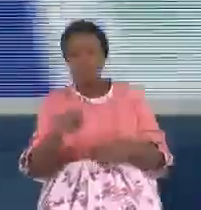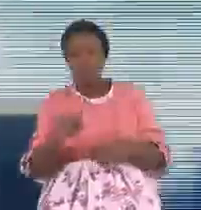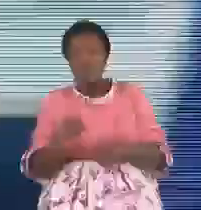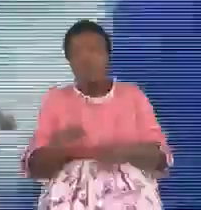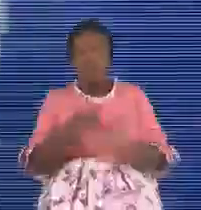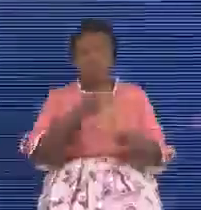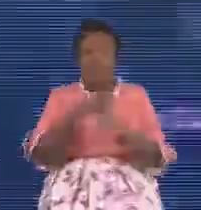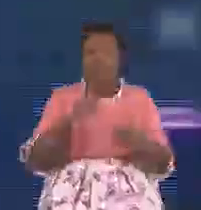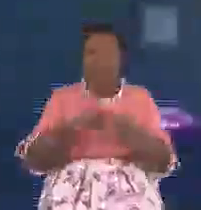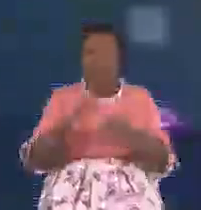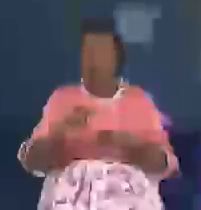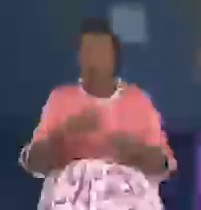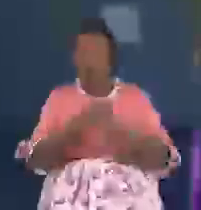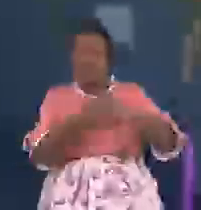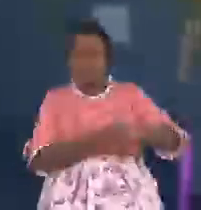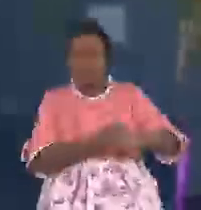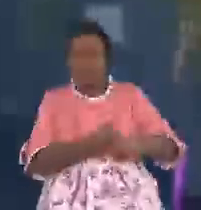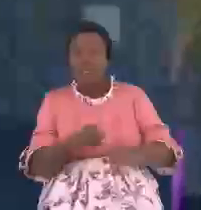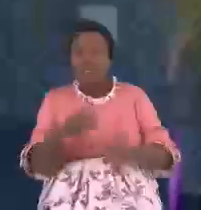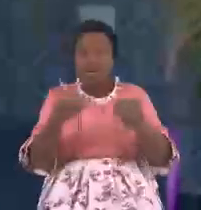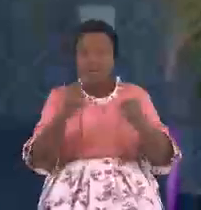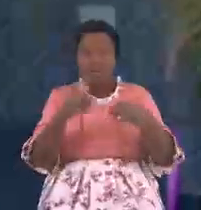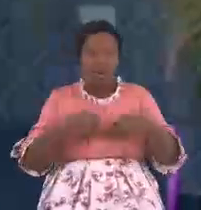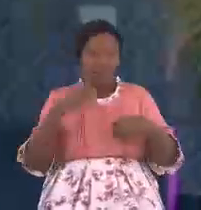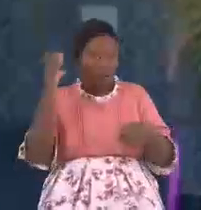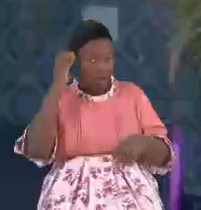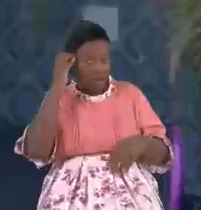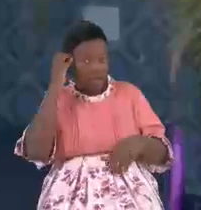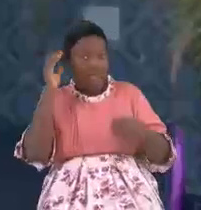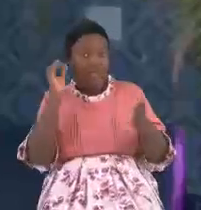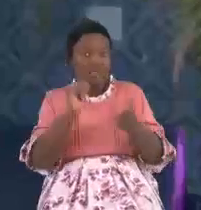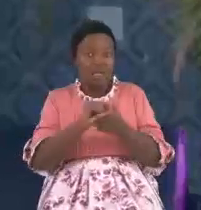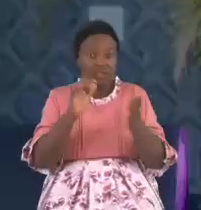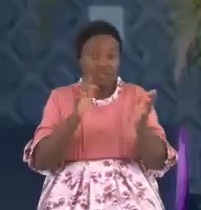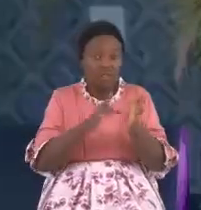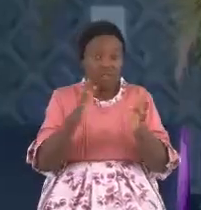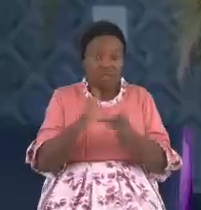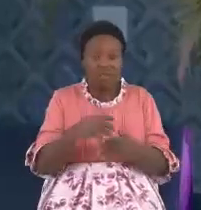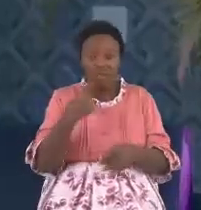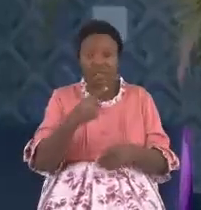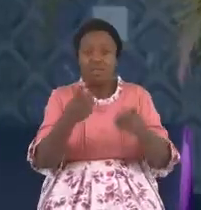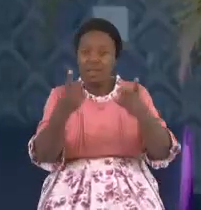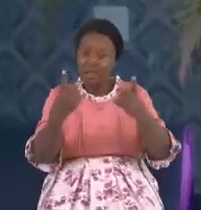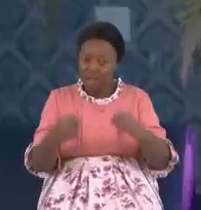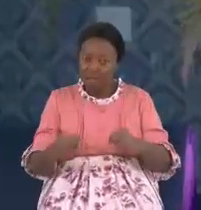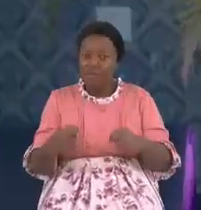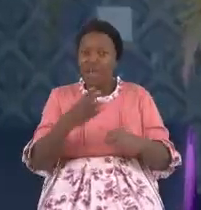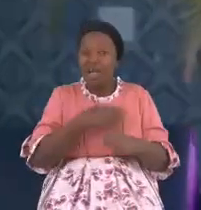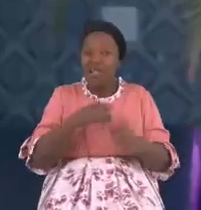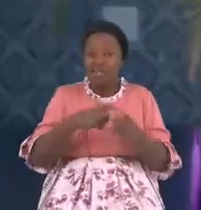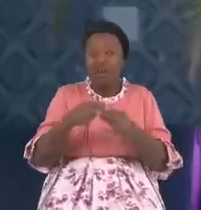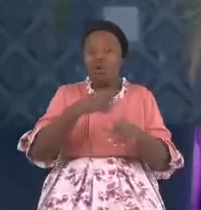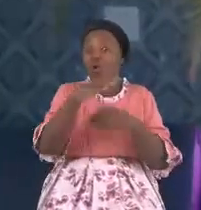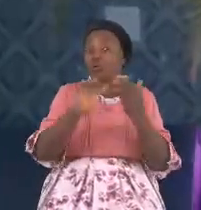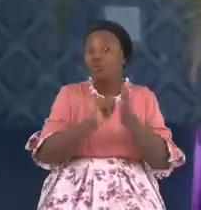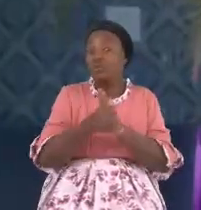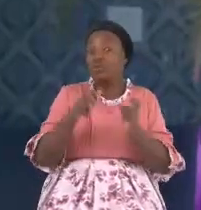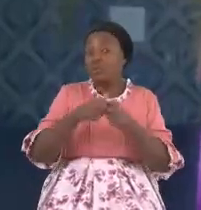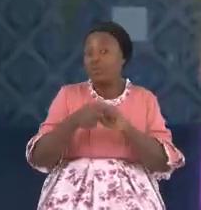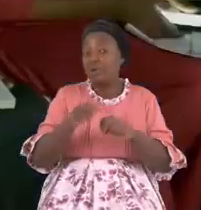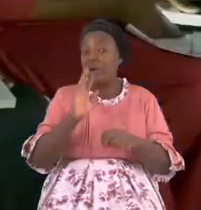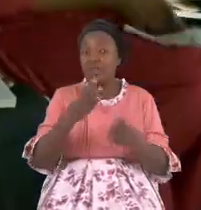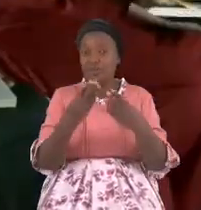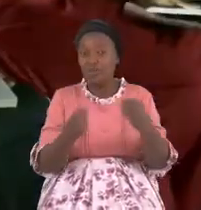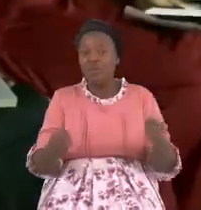that jesus said come and then all those problems are solved is your day to